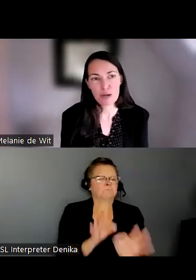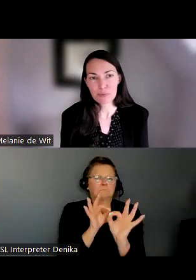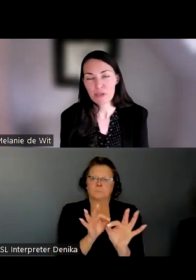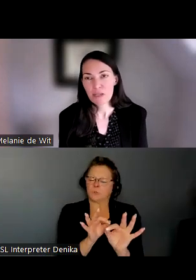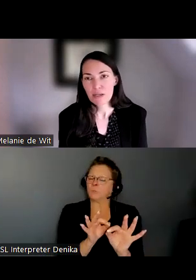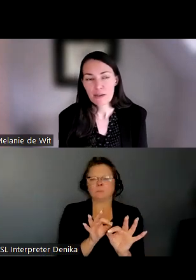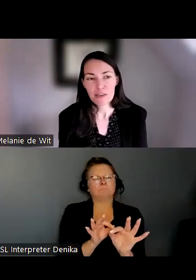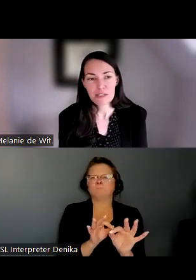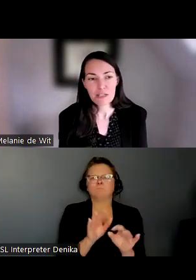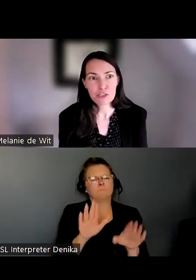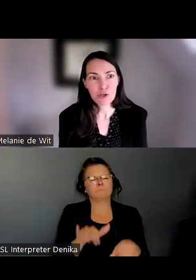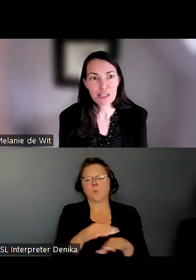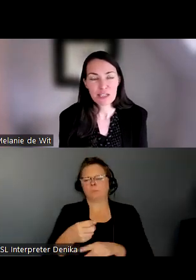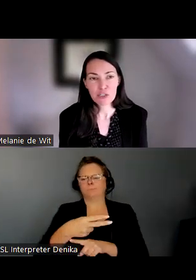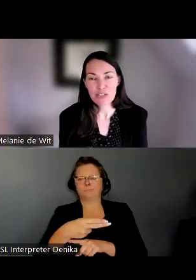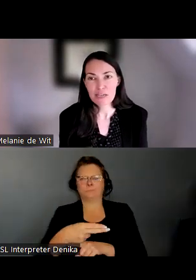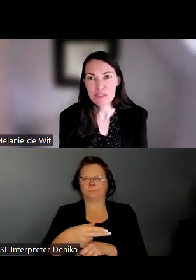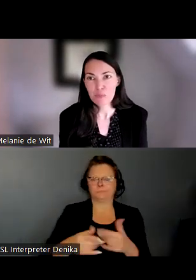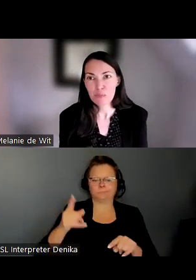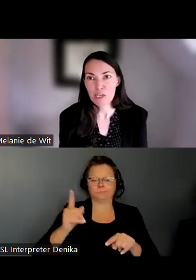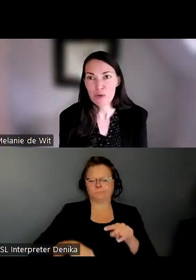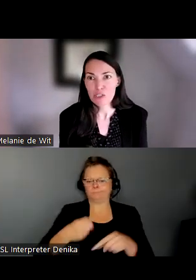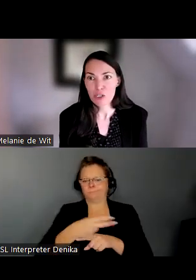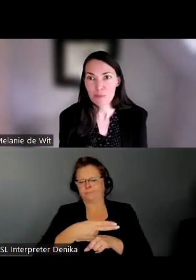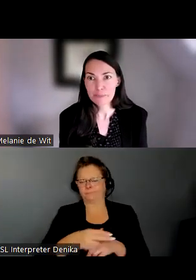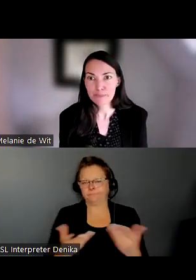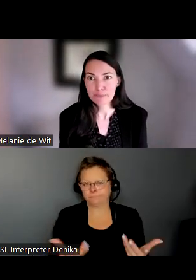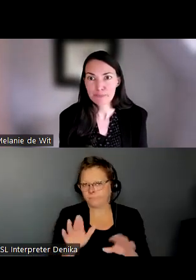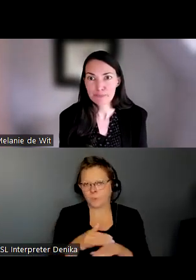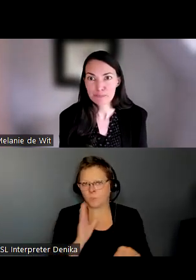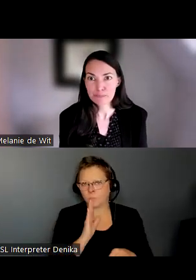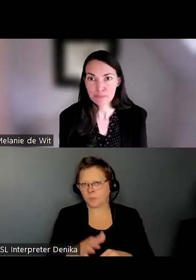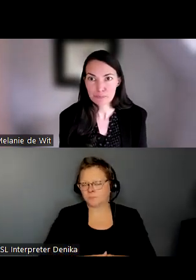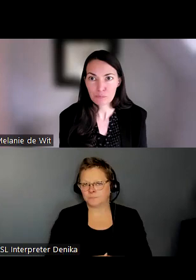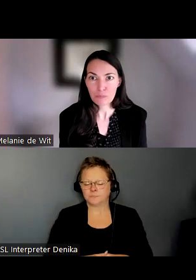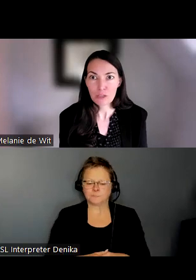to trump the attorney that you've named in your POA document.